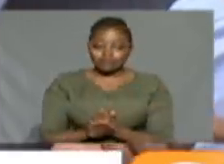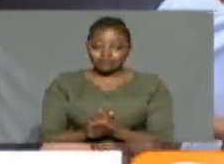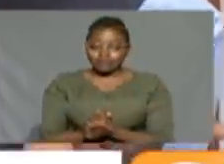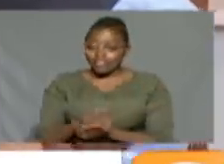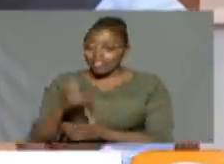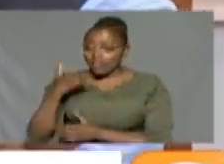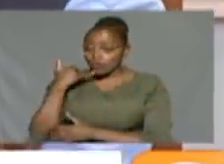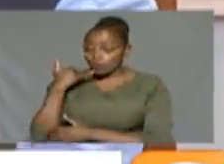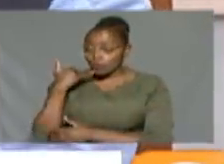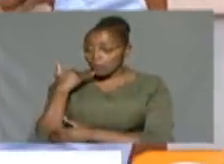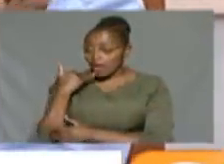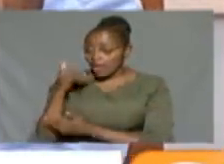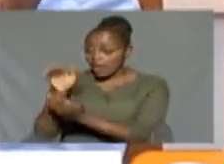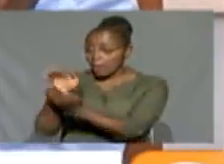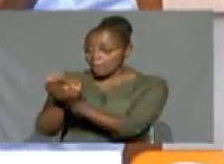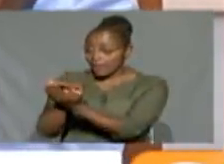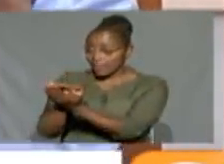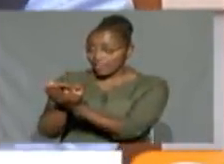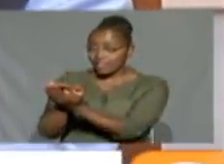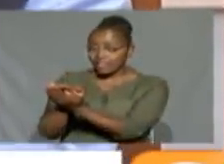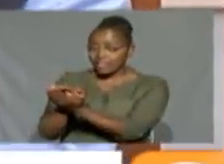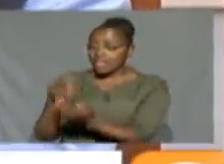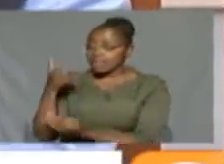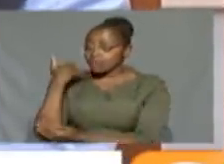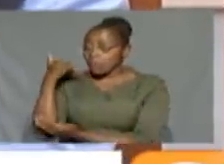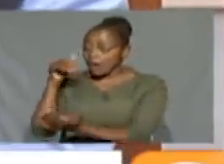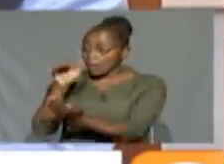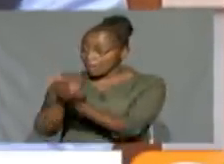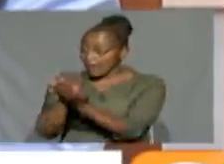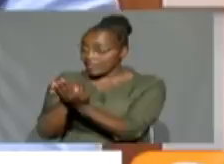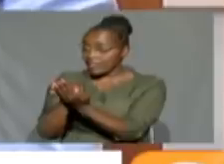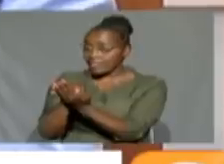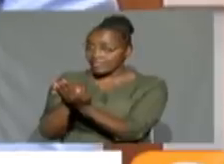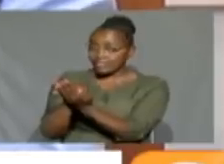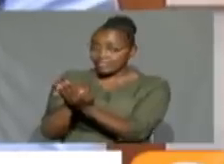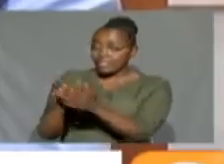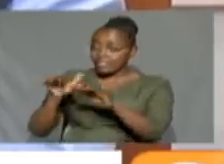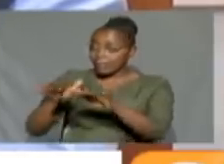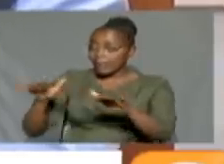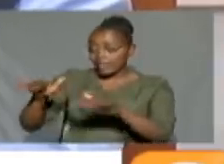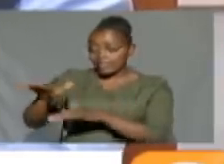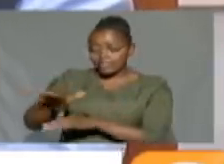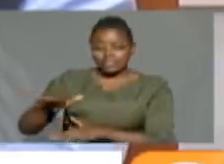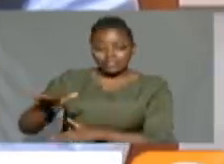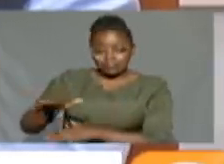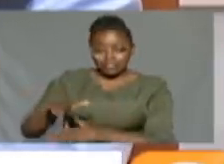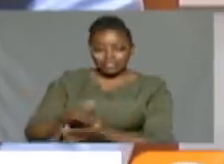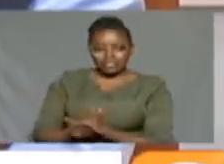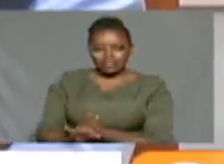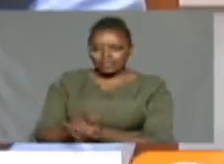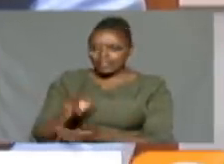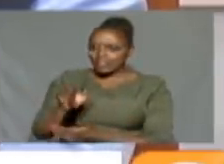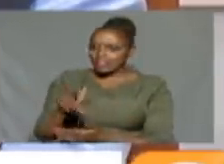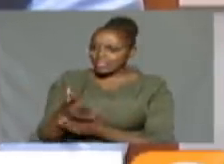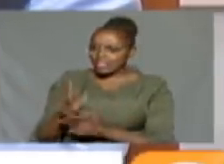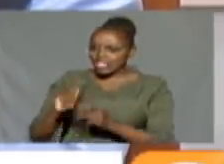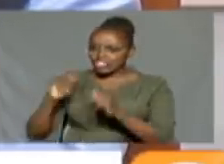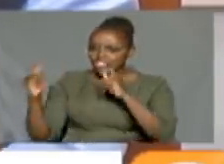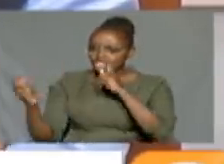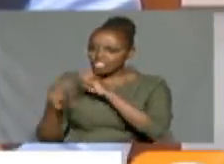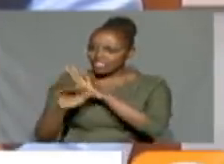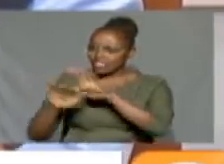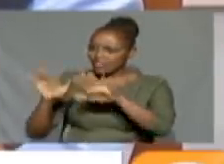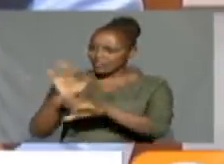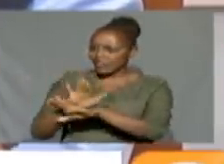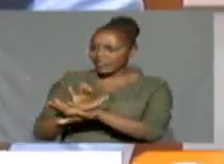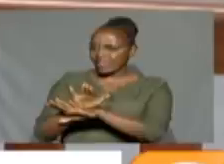mobile banking, the mobile bank at the marketplace, that was a game changer. Let's face it, it was a